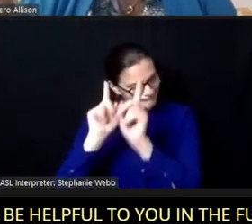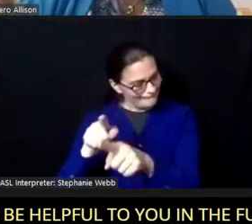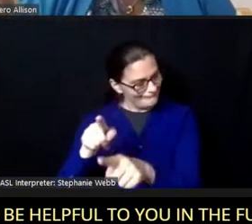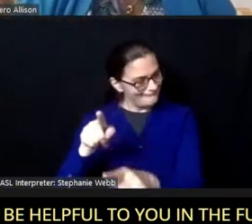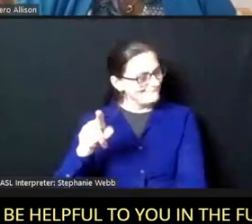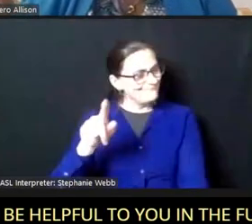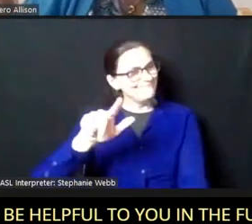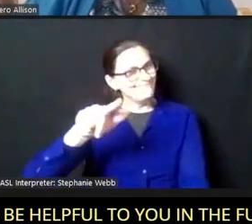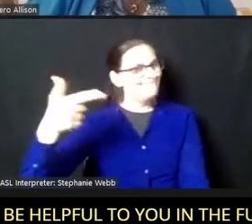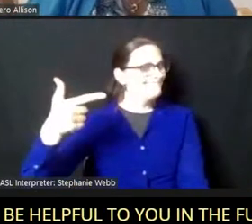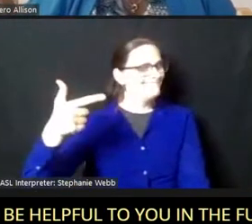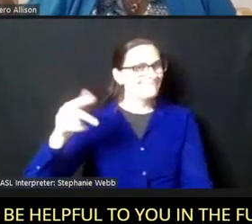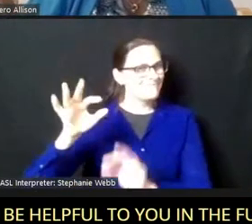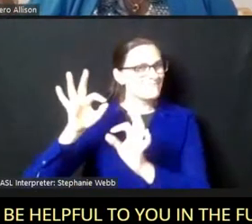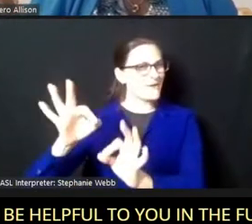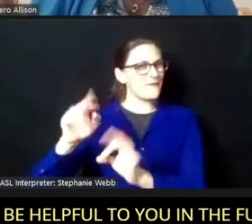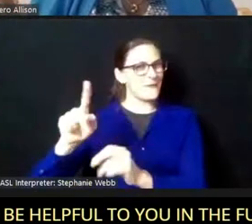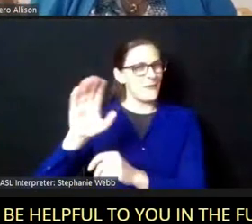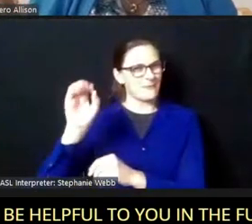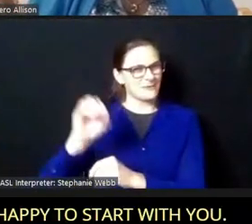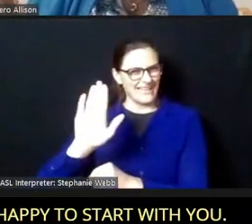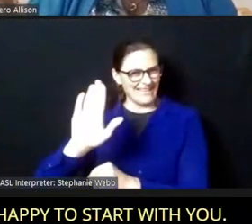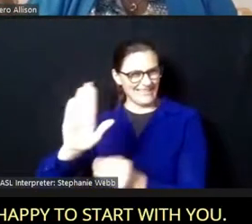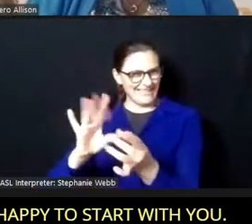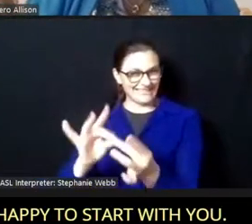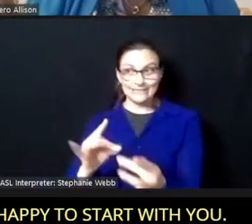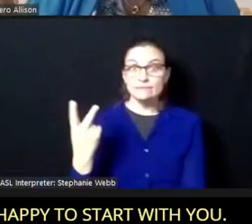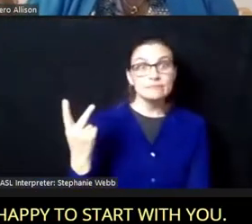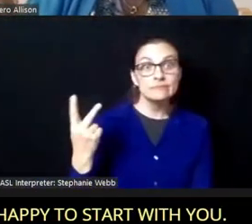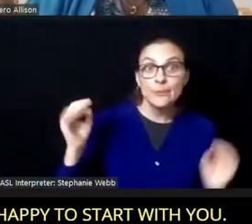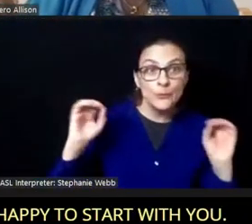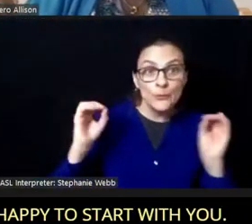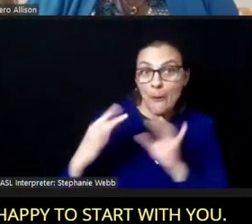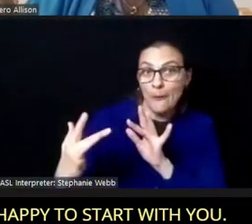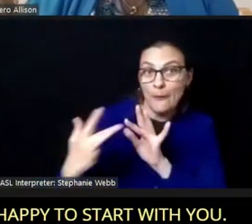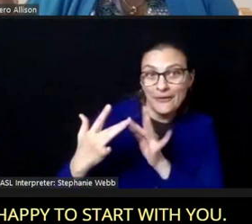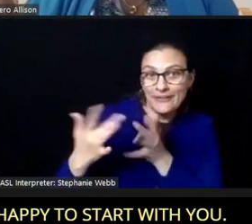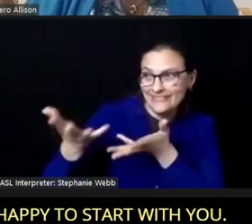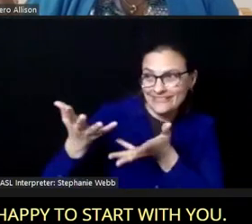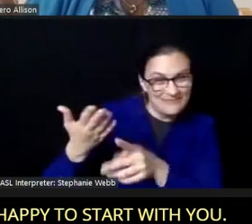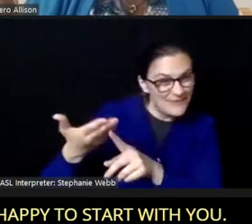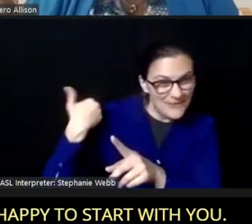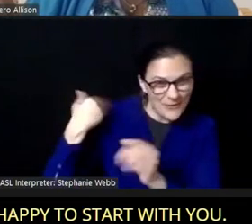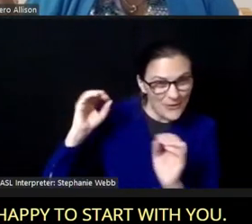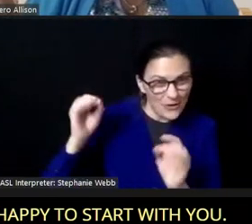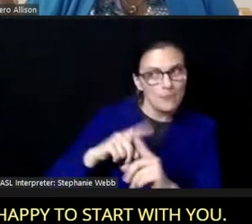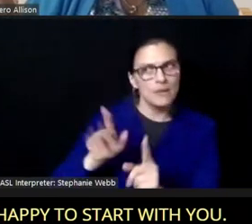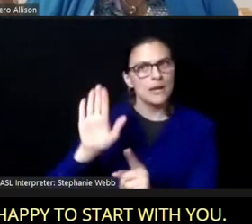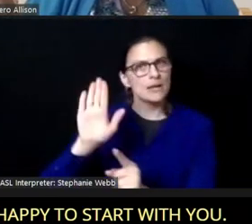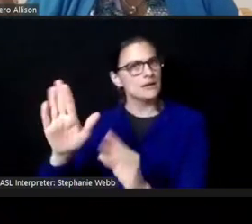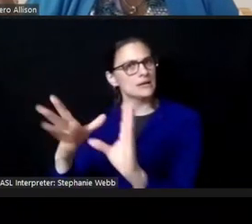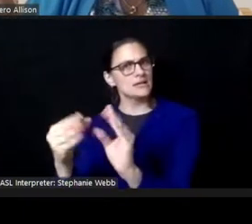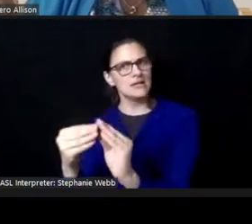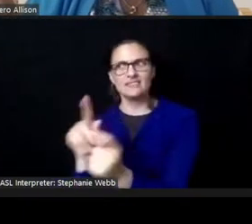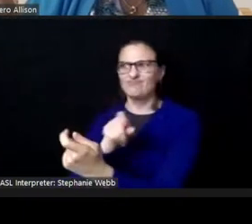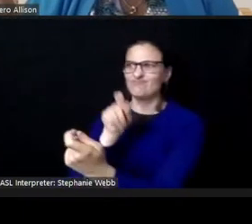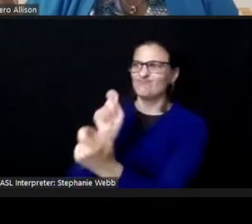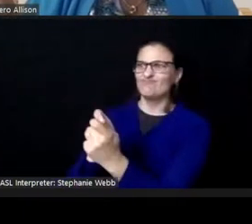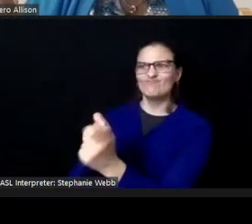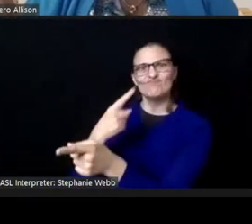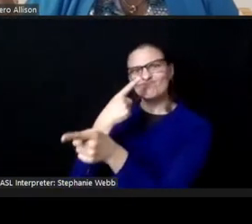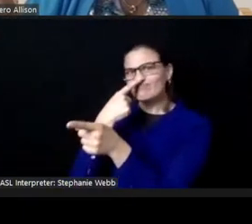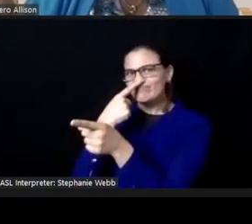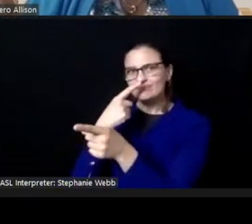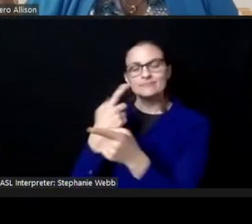what his thoughts were. It's interesting that I do think that the availability business is very